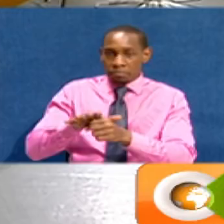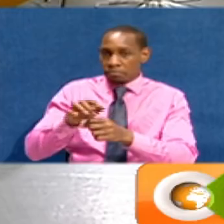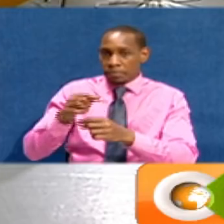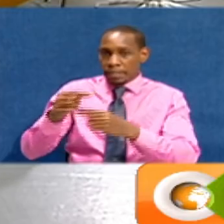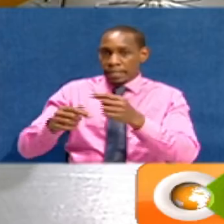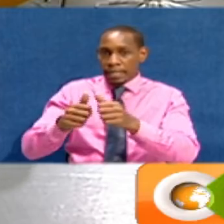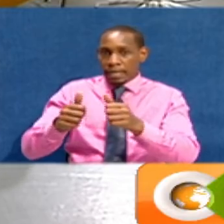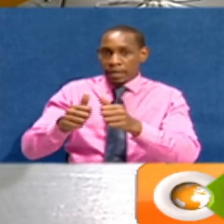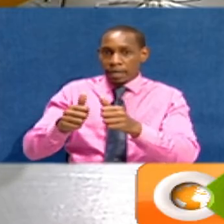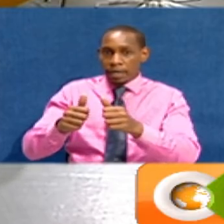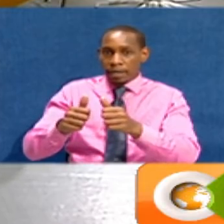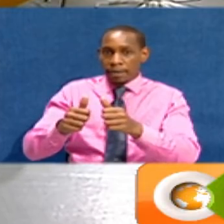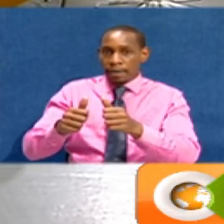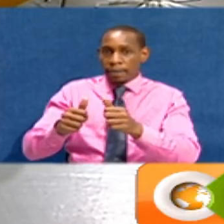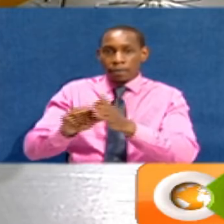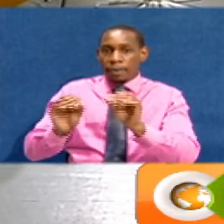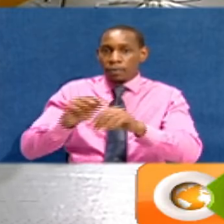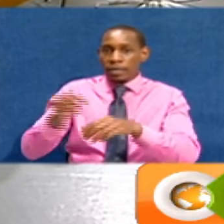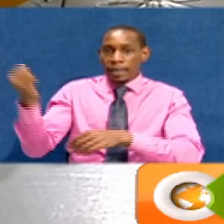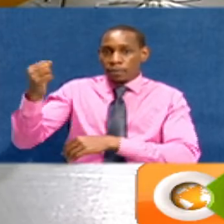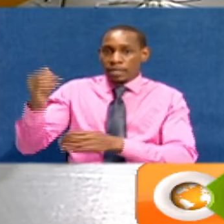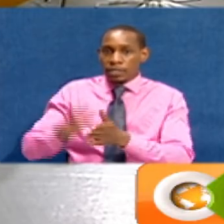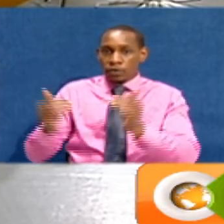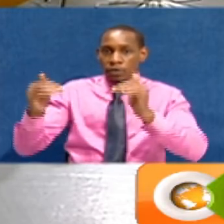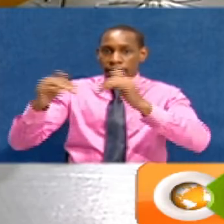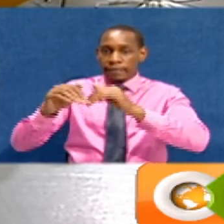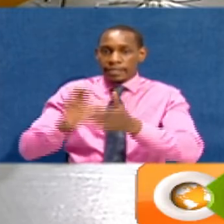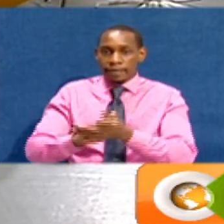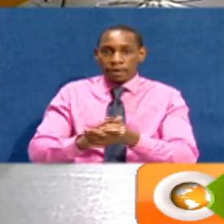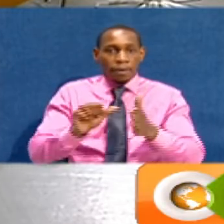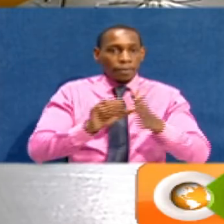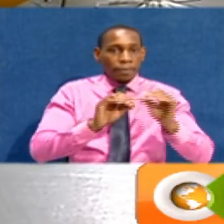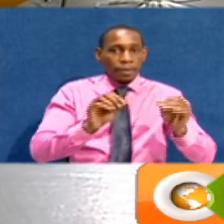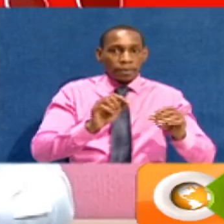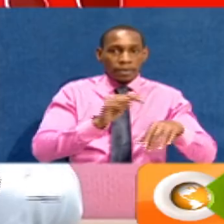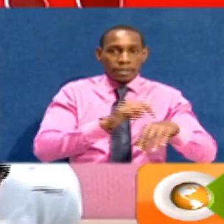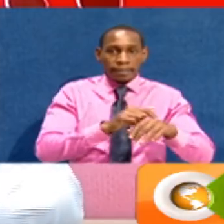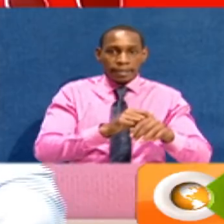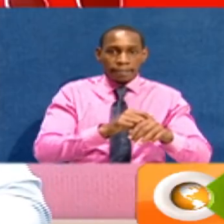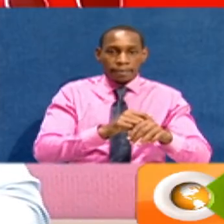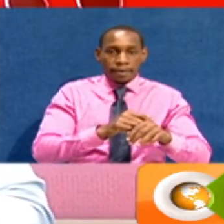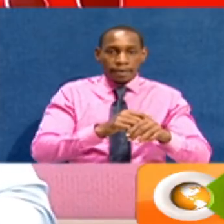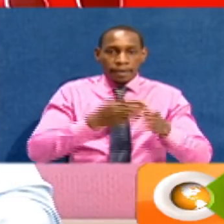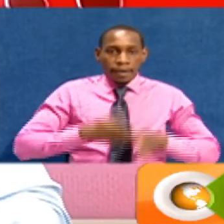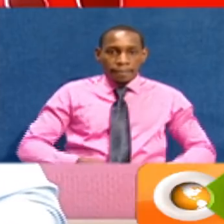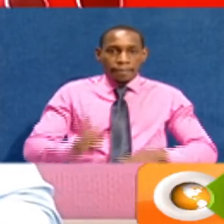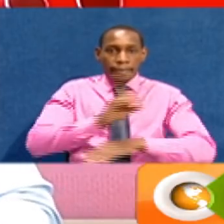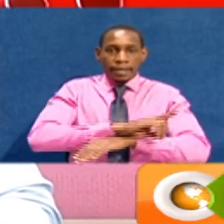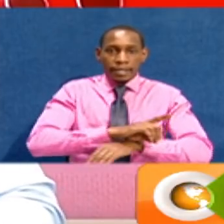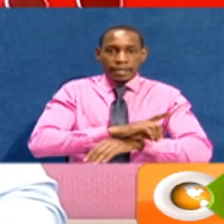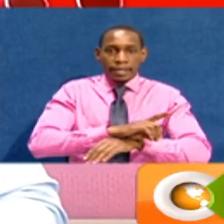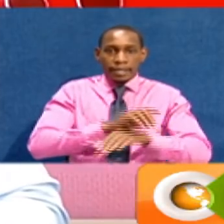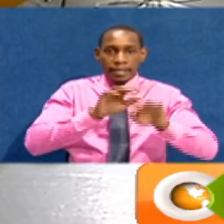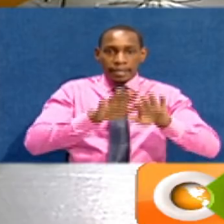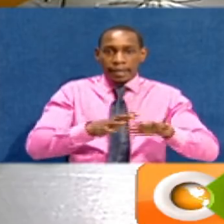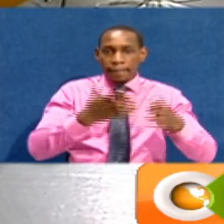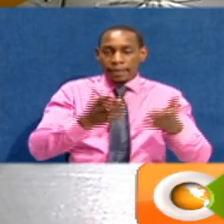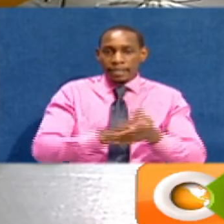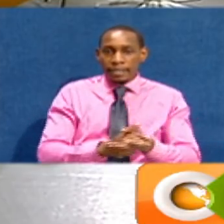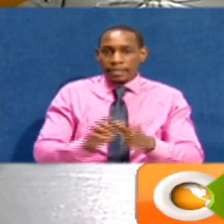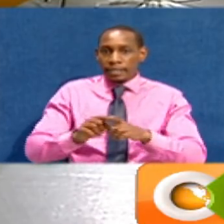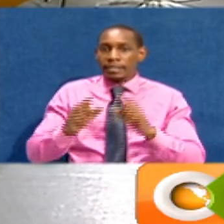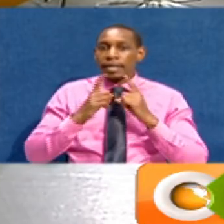events, but it's not okay with church events, and not okay with bars, burials, birthday parties and burials. My pastor asked me why they can't